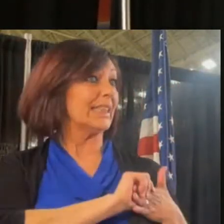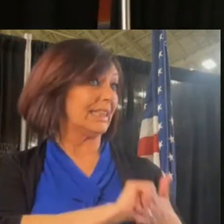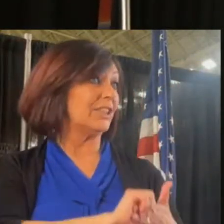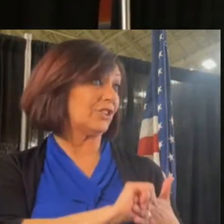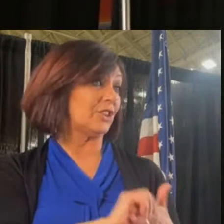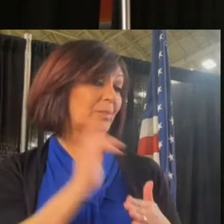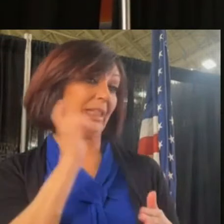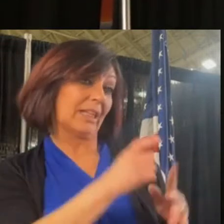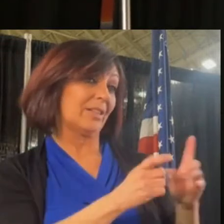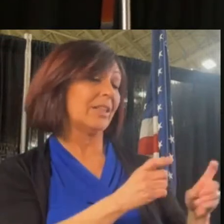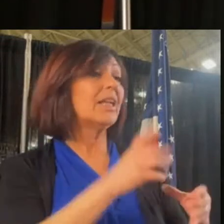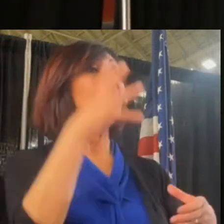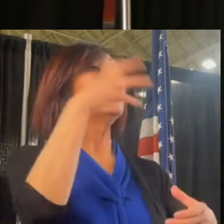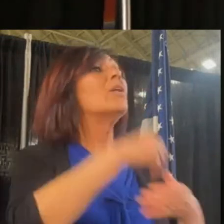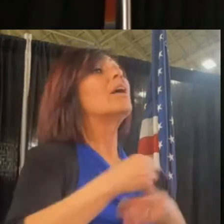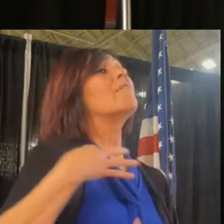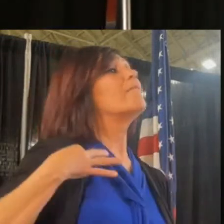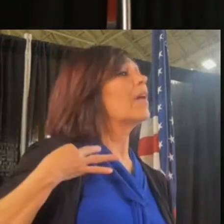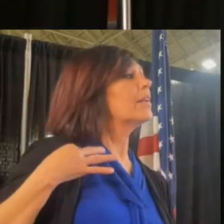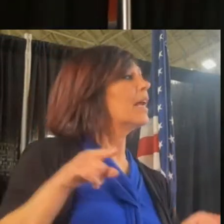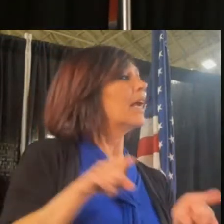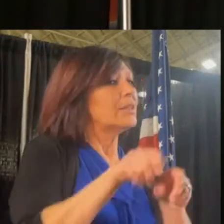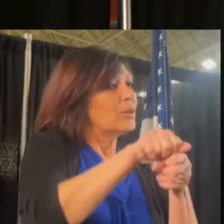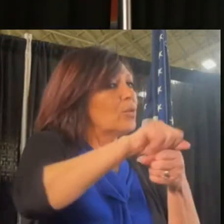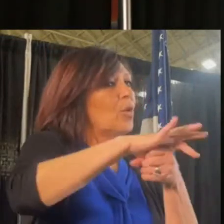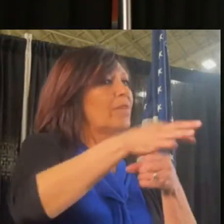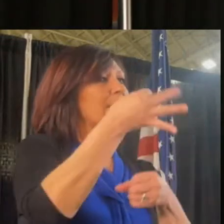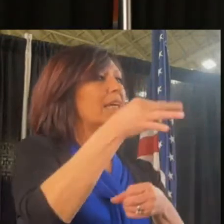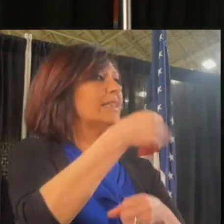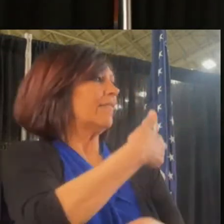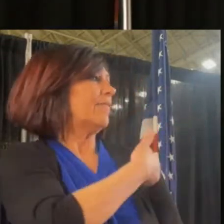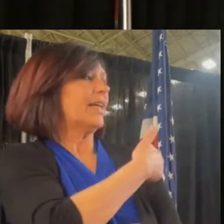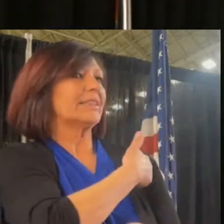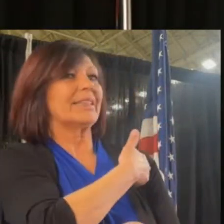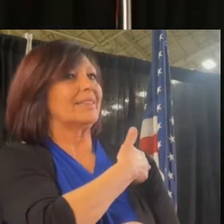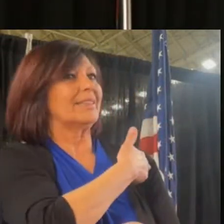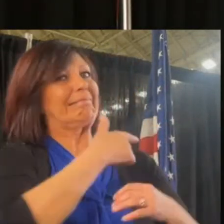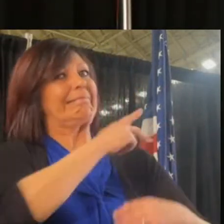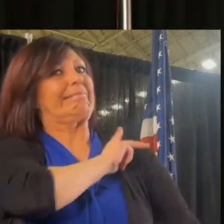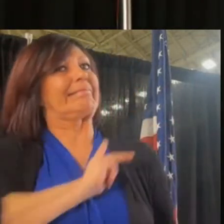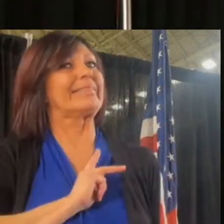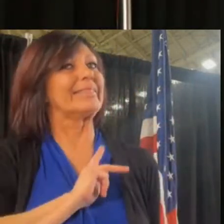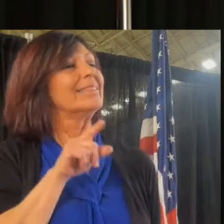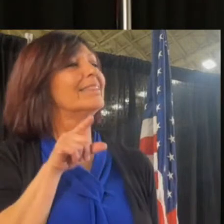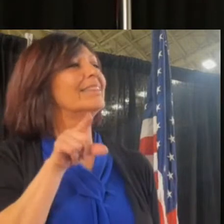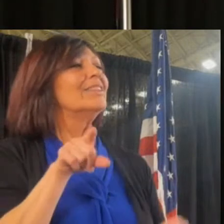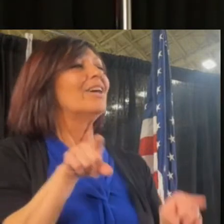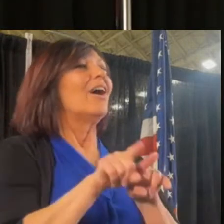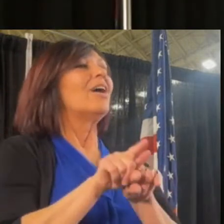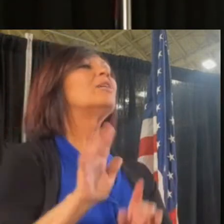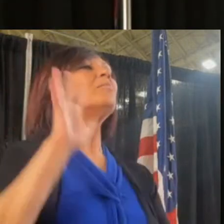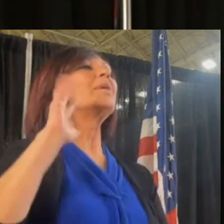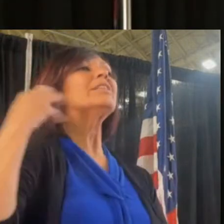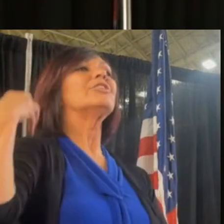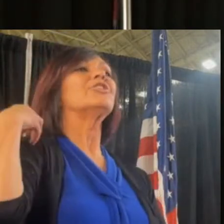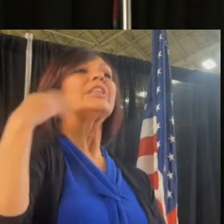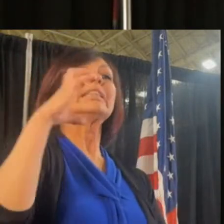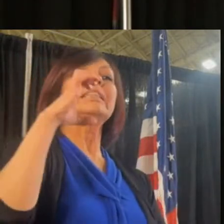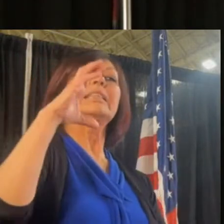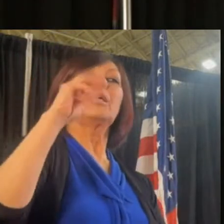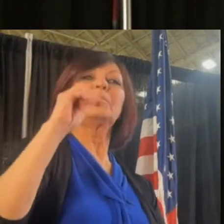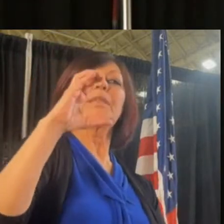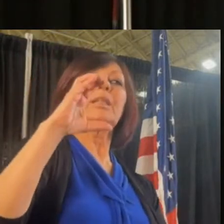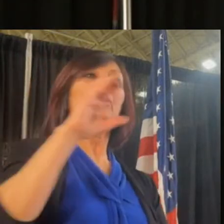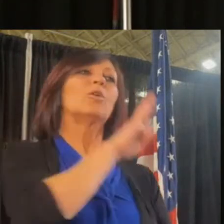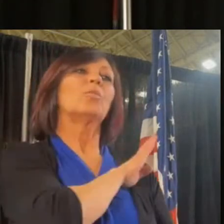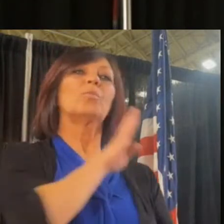contributions, including volunteering as our COVID-19 vaccine czar. John is also the past chair of the ECMC Board of